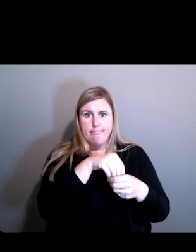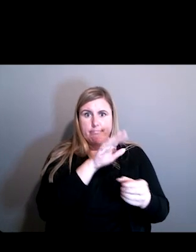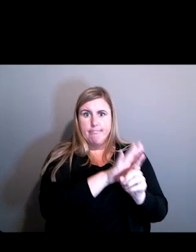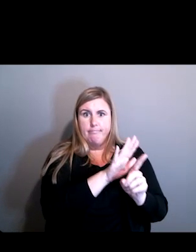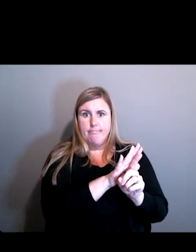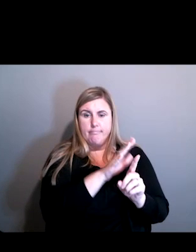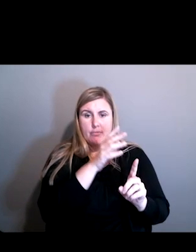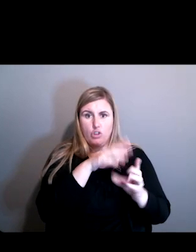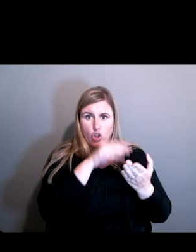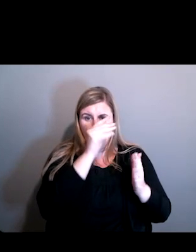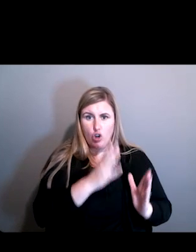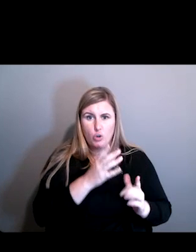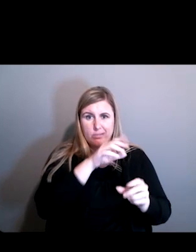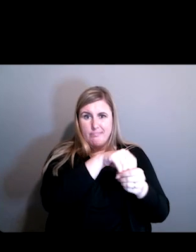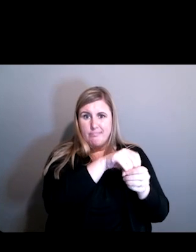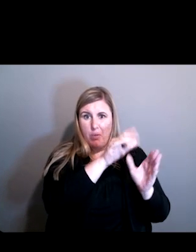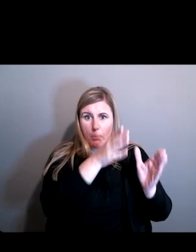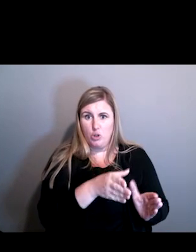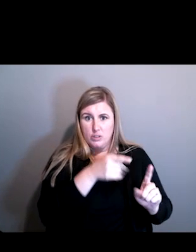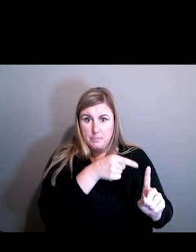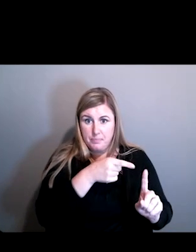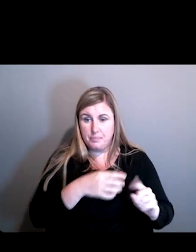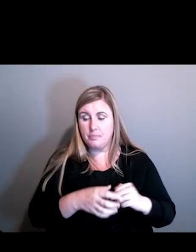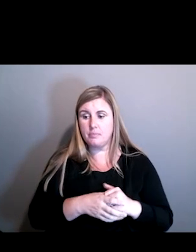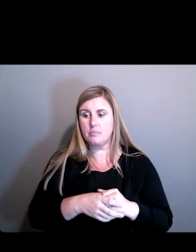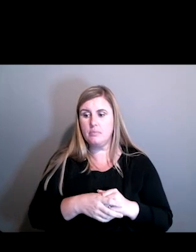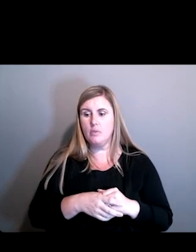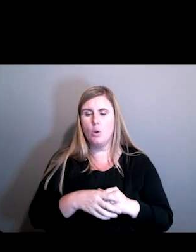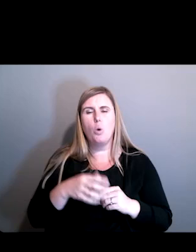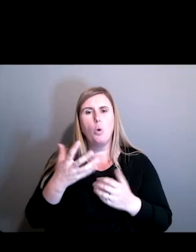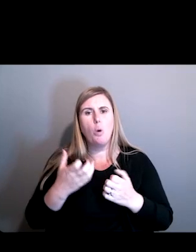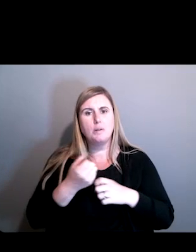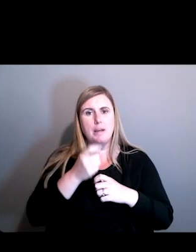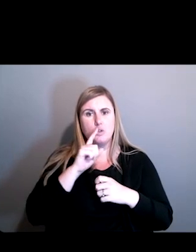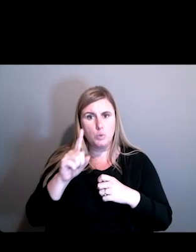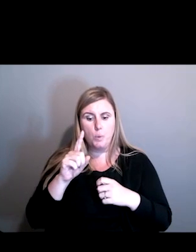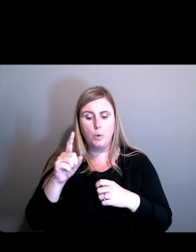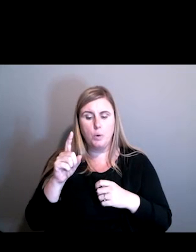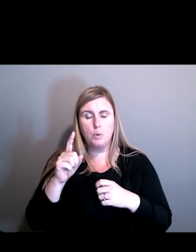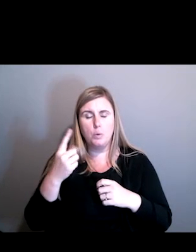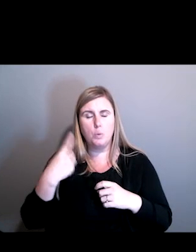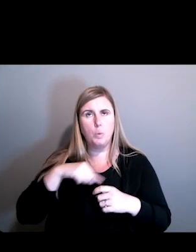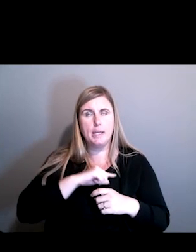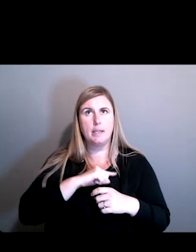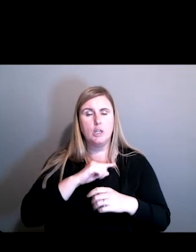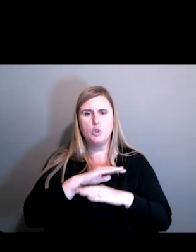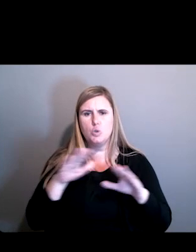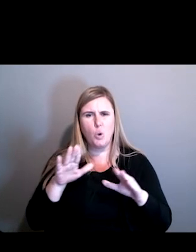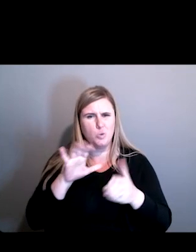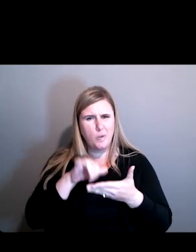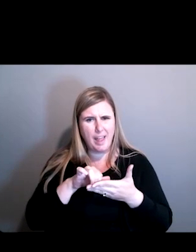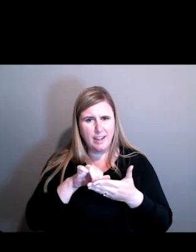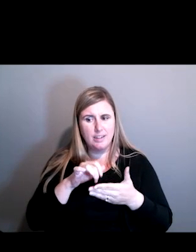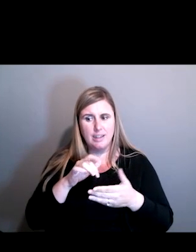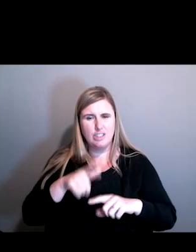the learner or inside that person. So we want to make sure that we don't do that.